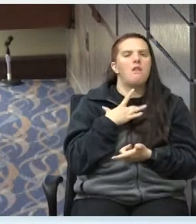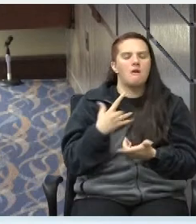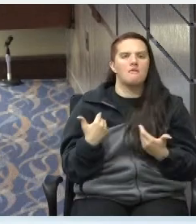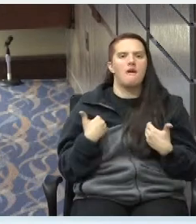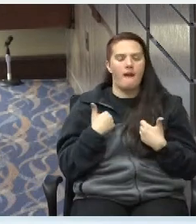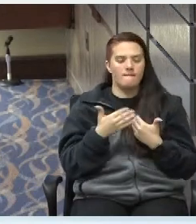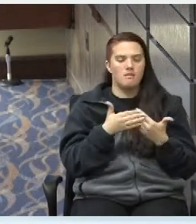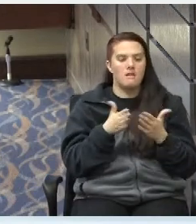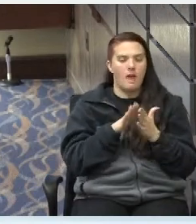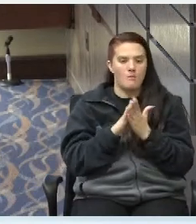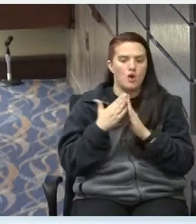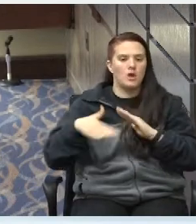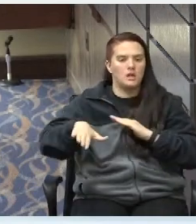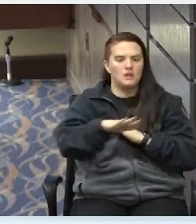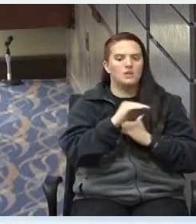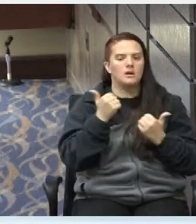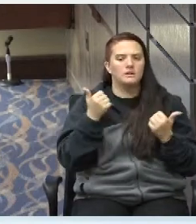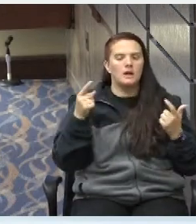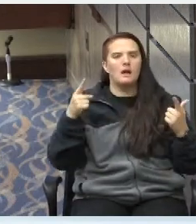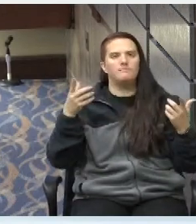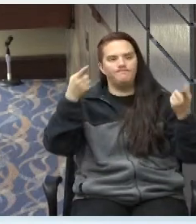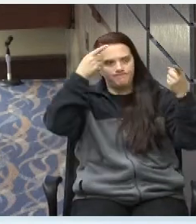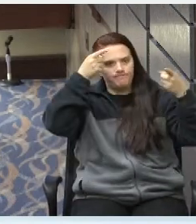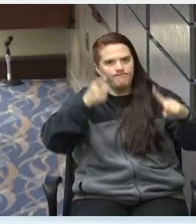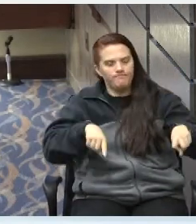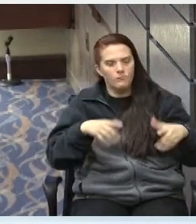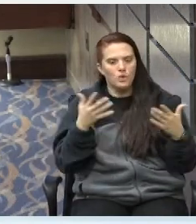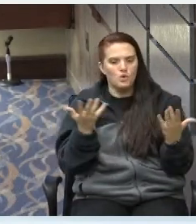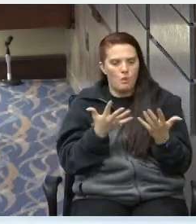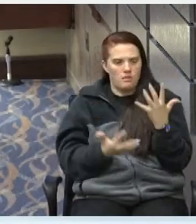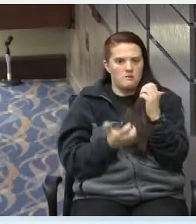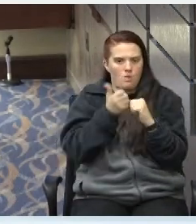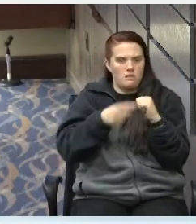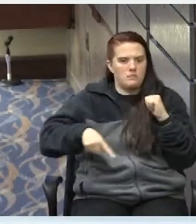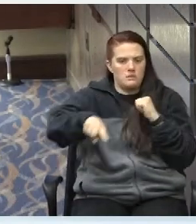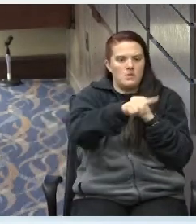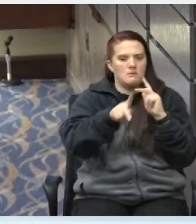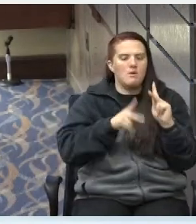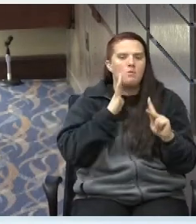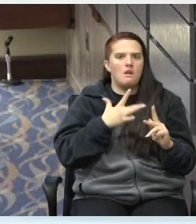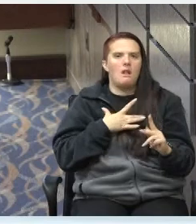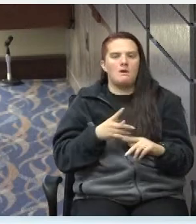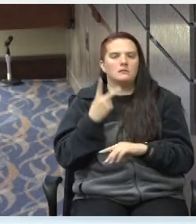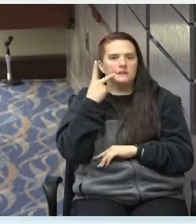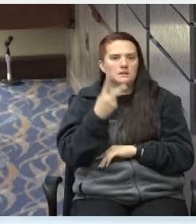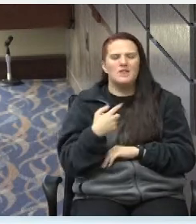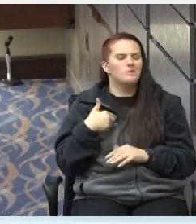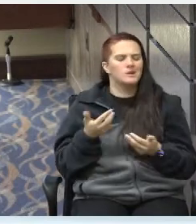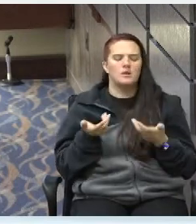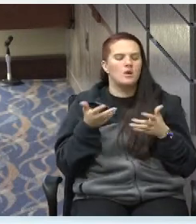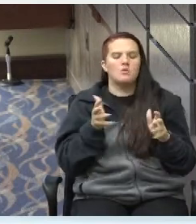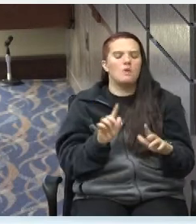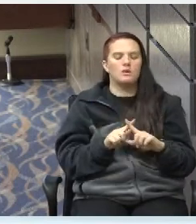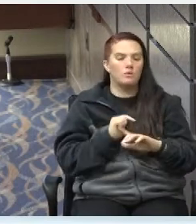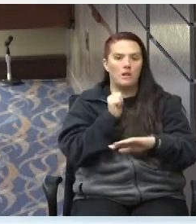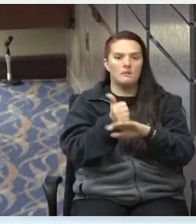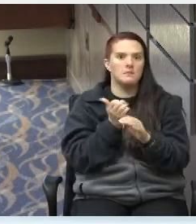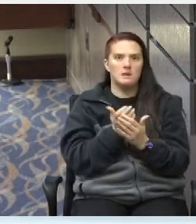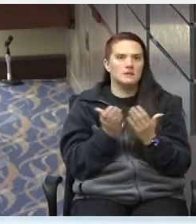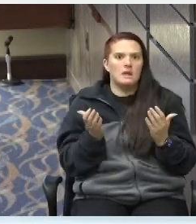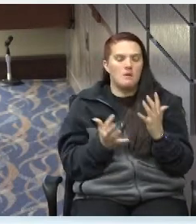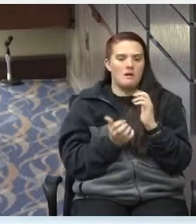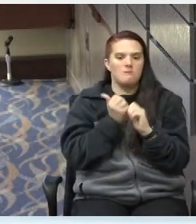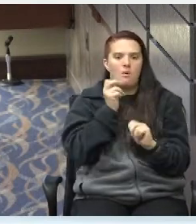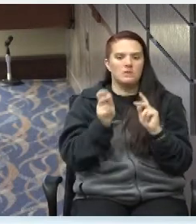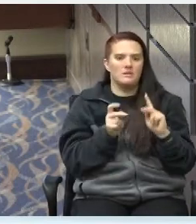the neighborhood come to a consensus about what the majority of the people would like to see. We don't want to implement something that most